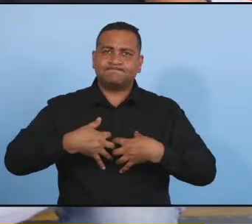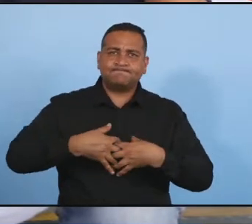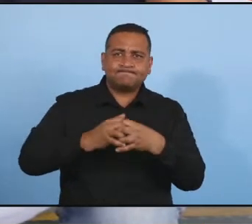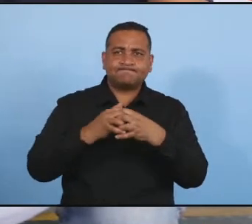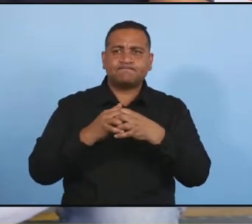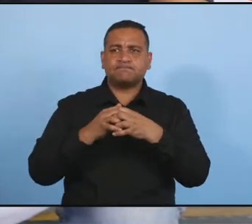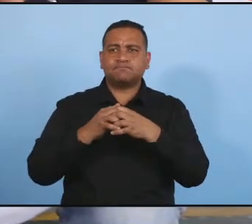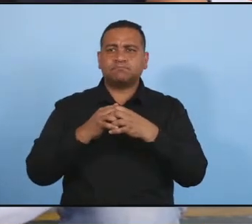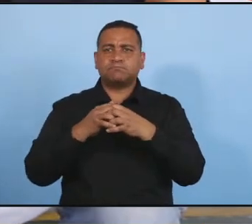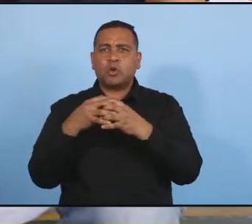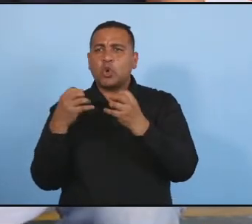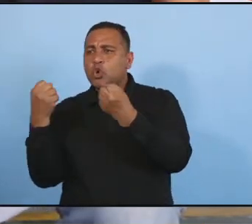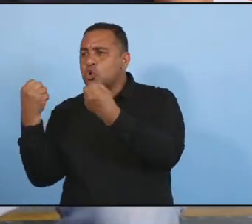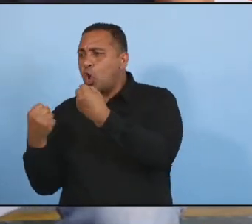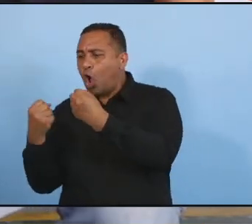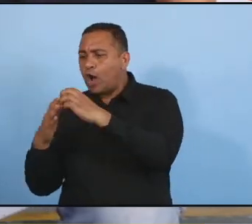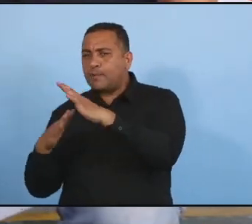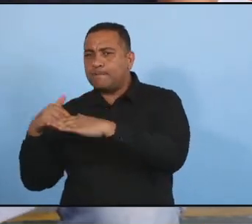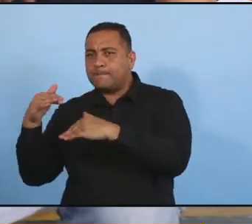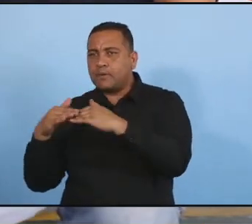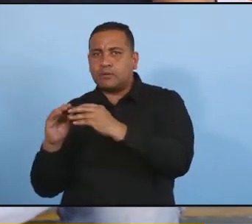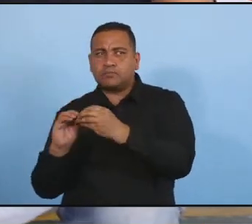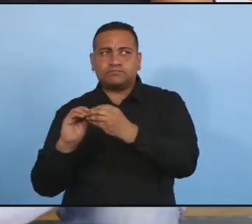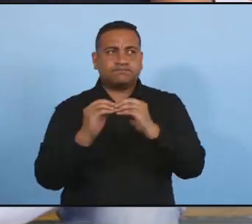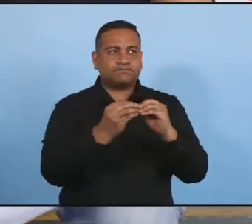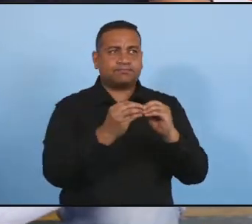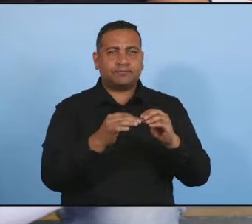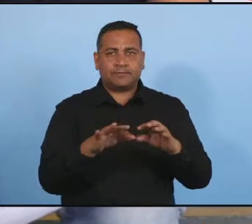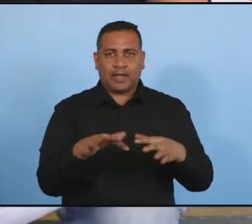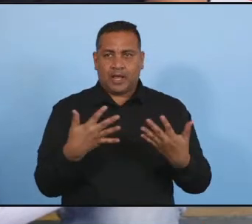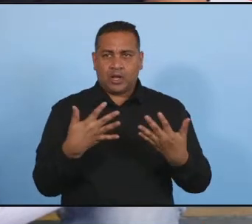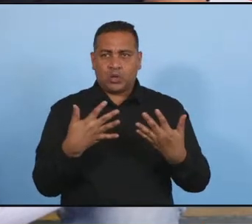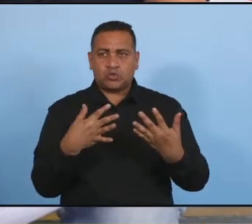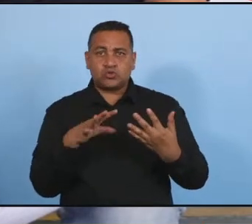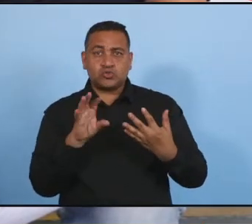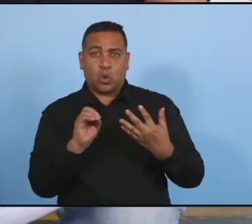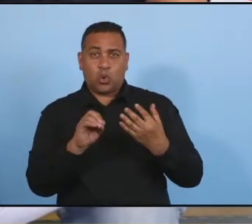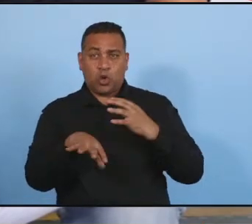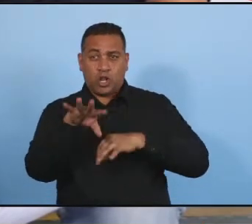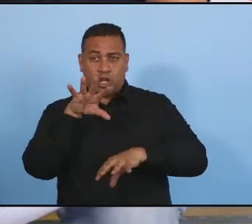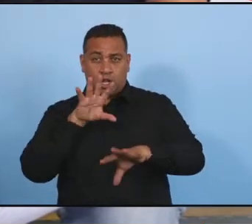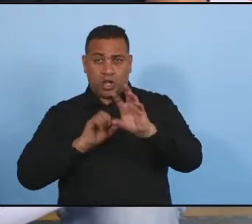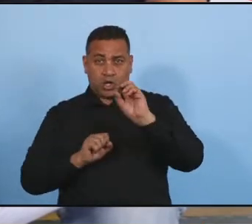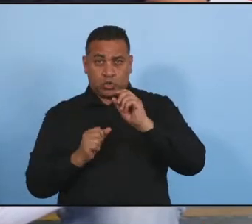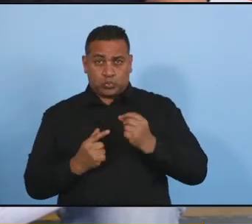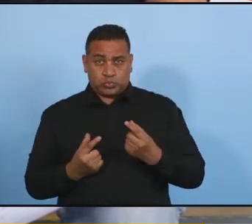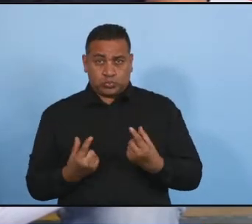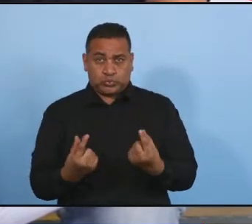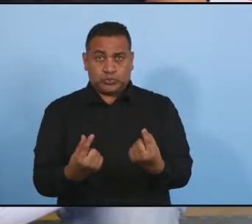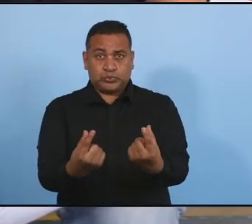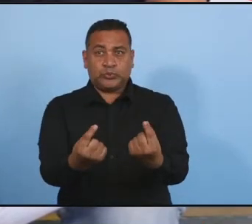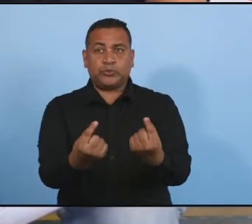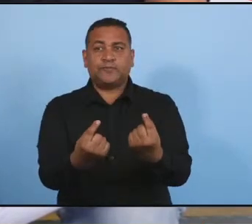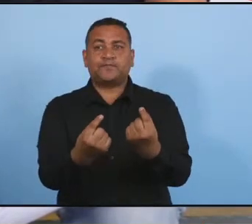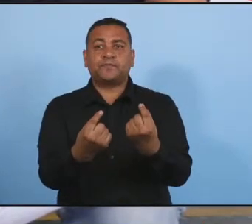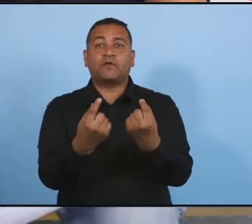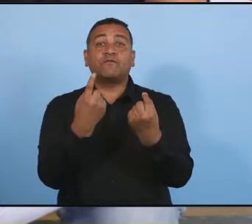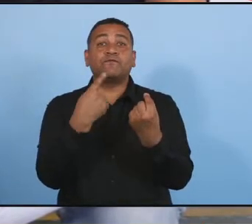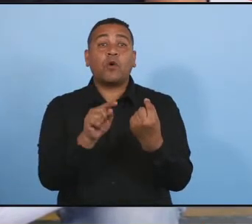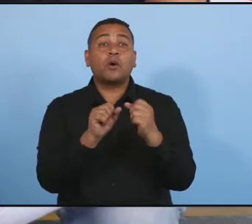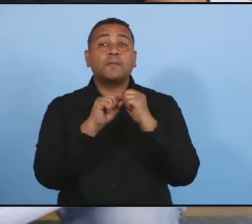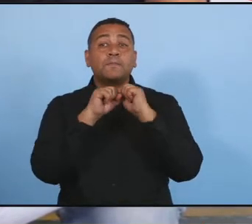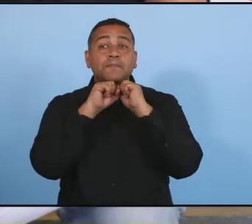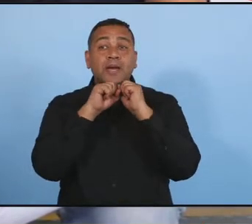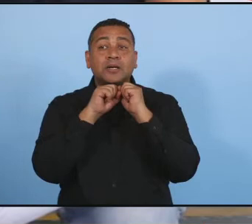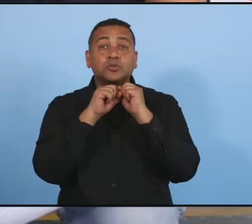things. I was just going to ask you, Yeah. We basically, so learning to do this for mom and dad to send their child to come and do fitting and machining,